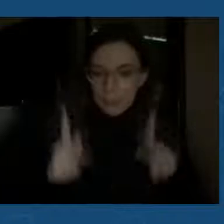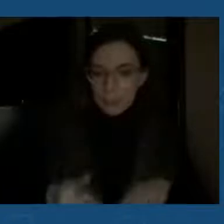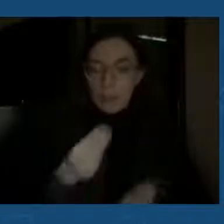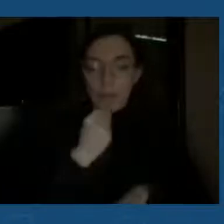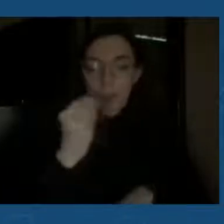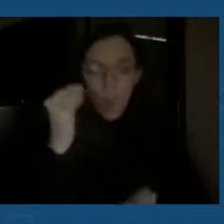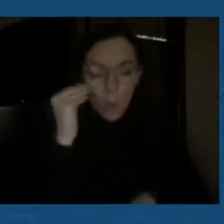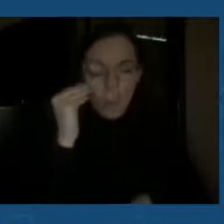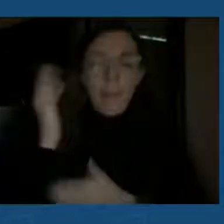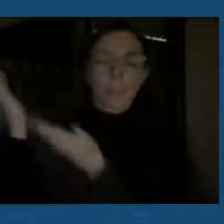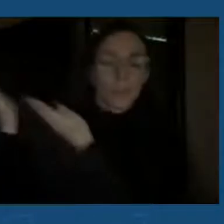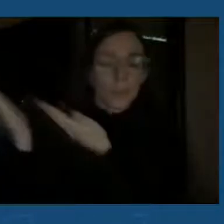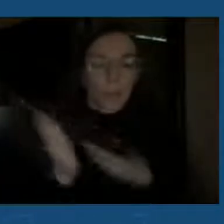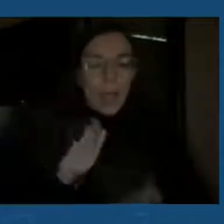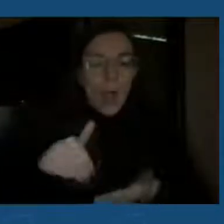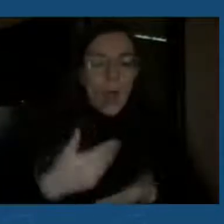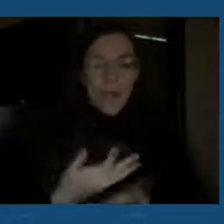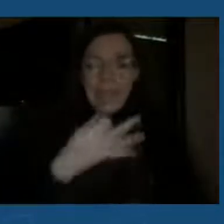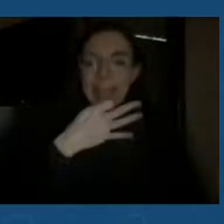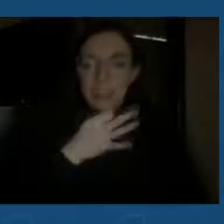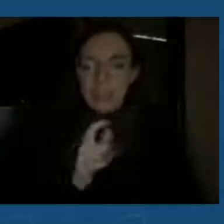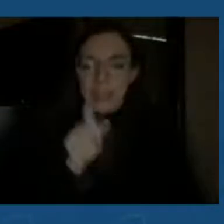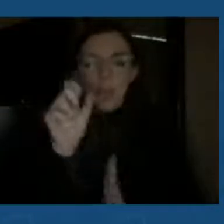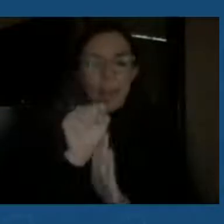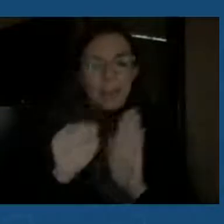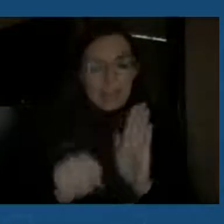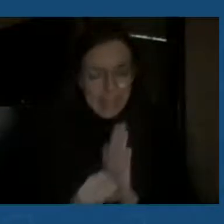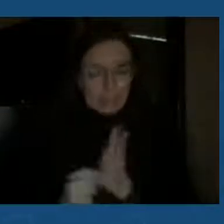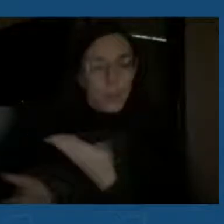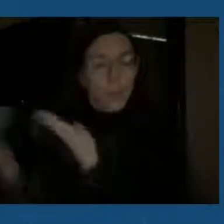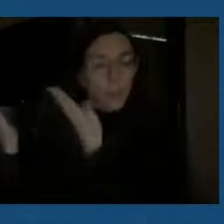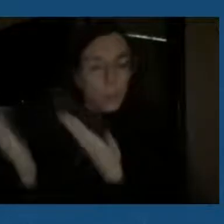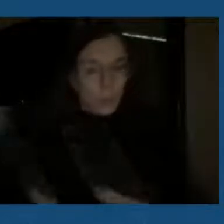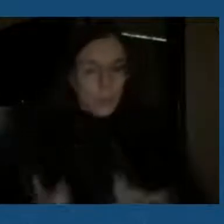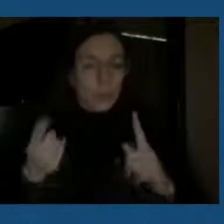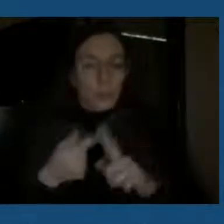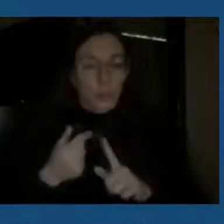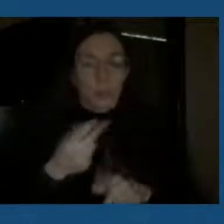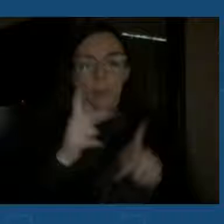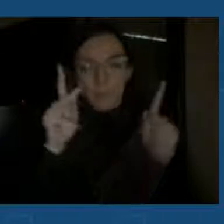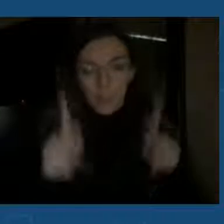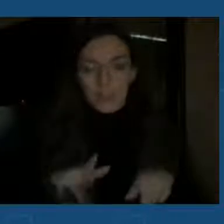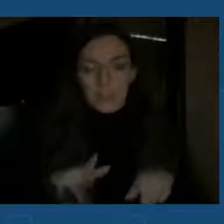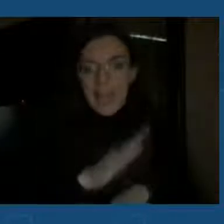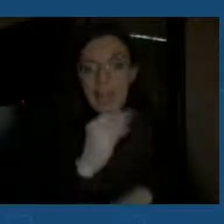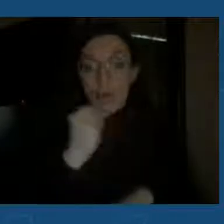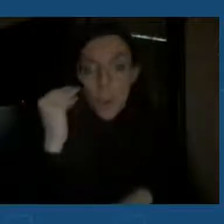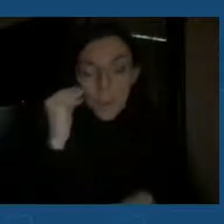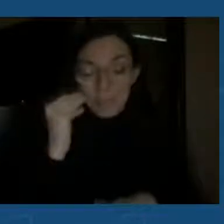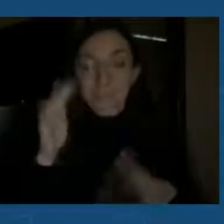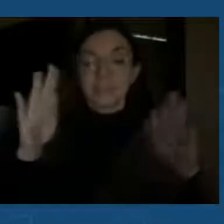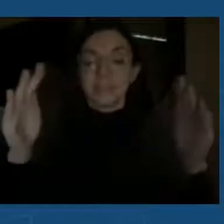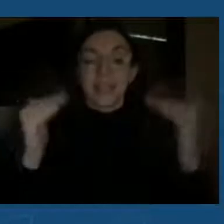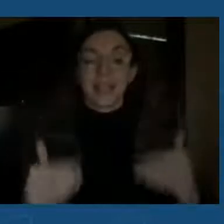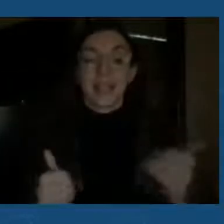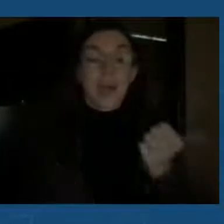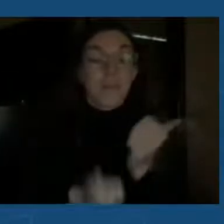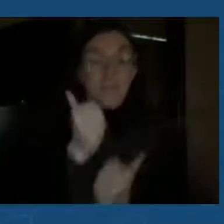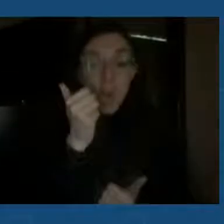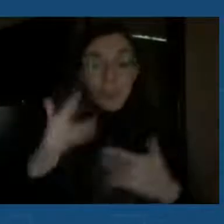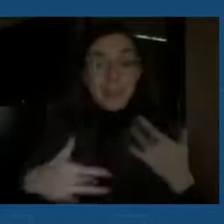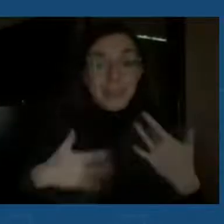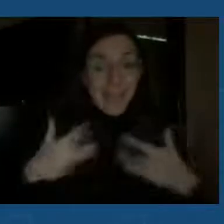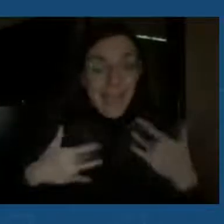expertise of upstate to that person at home. Most exciting in terms of some of